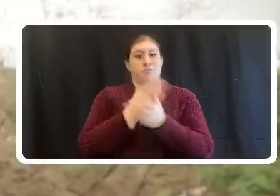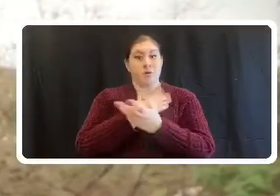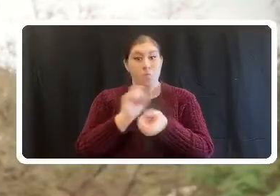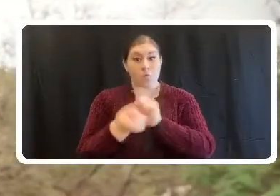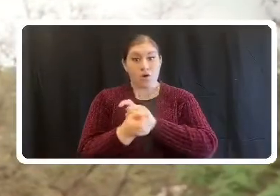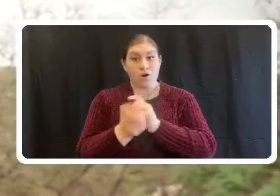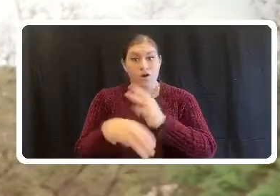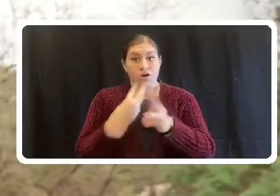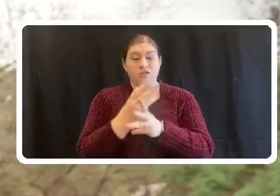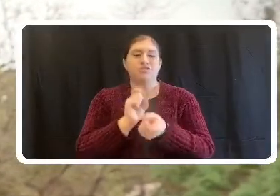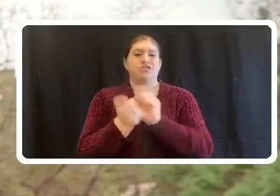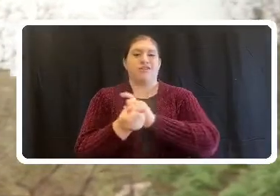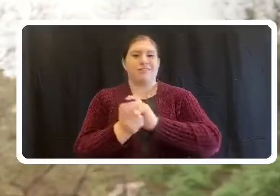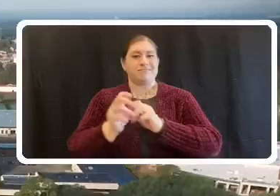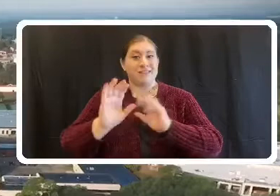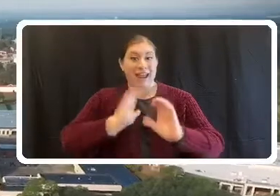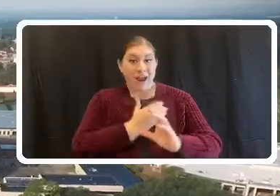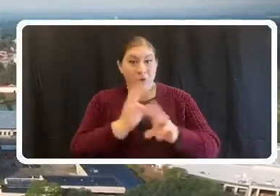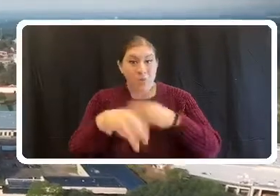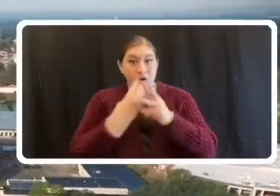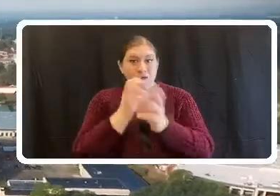To change our world.